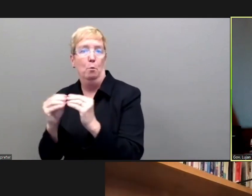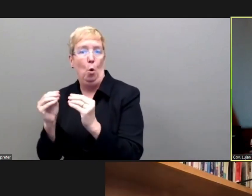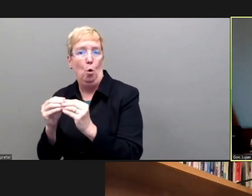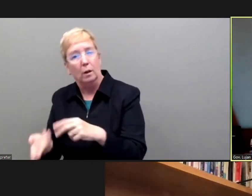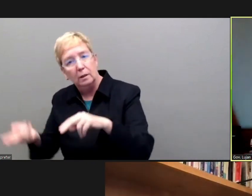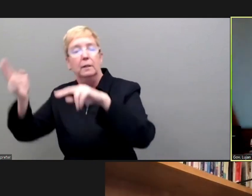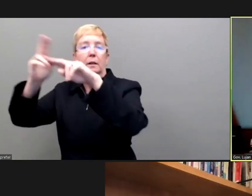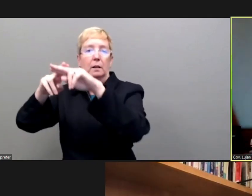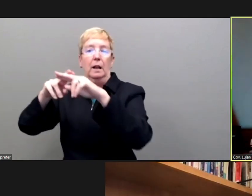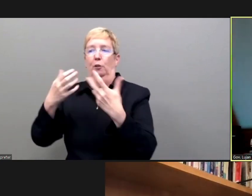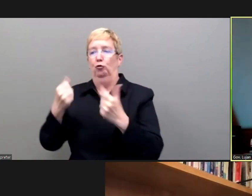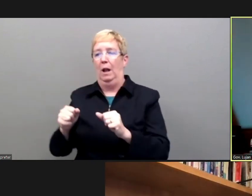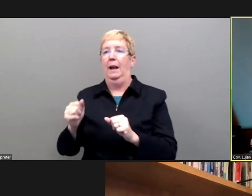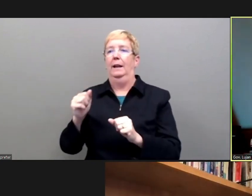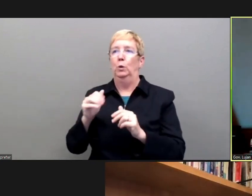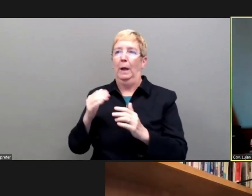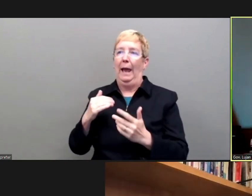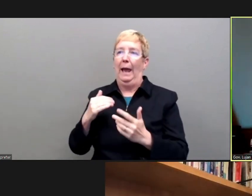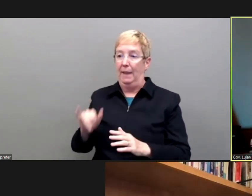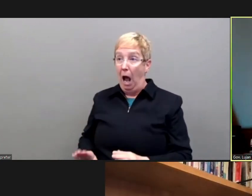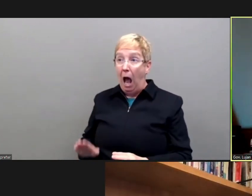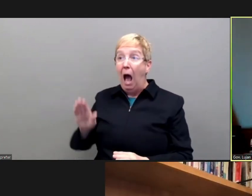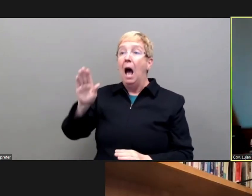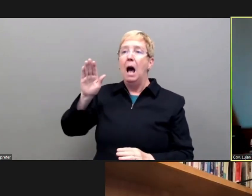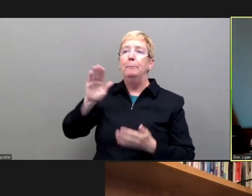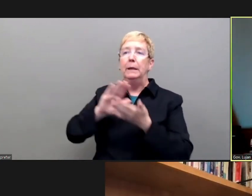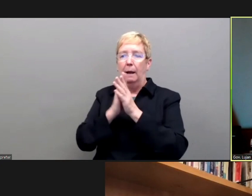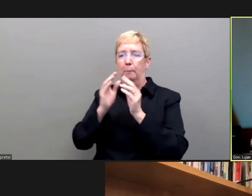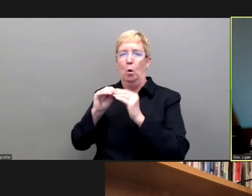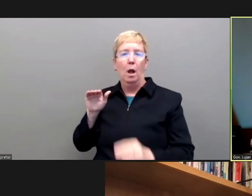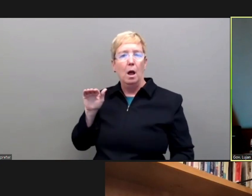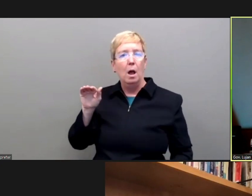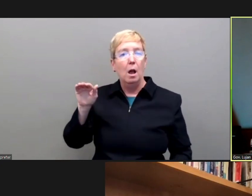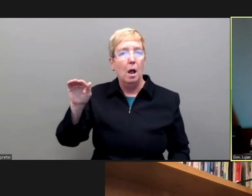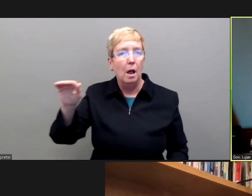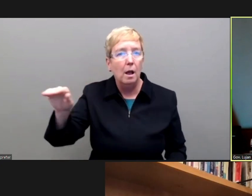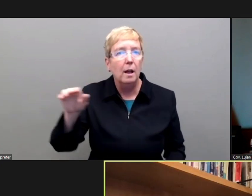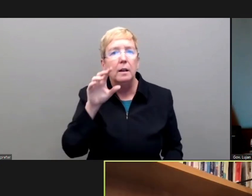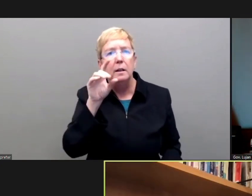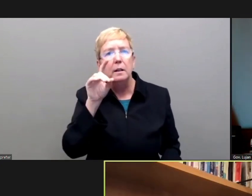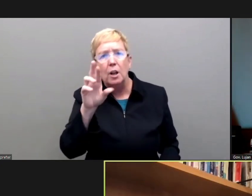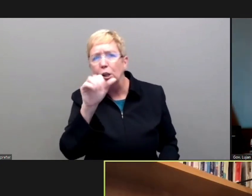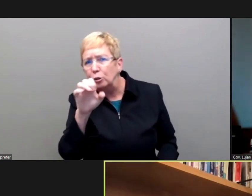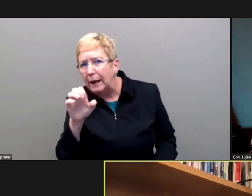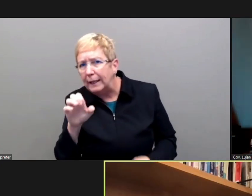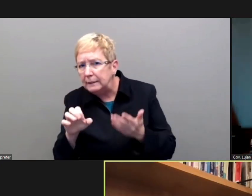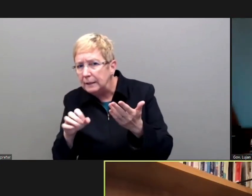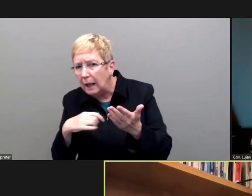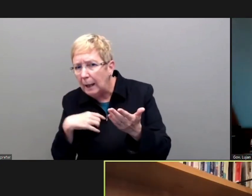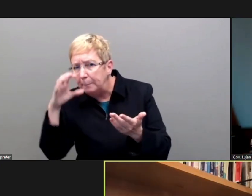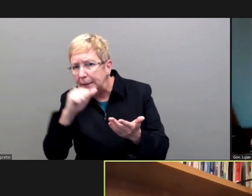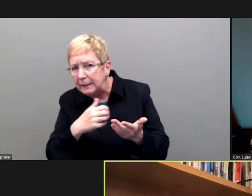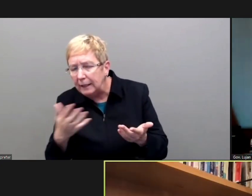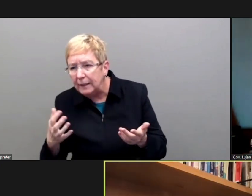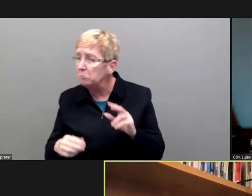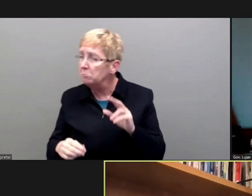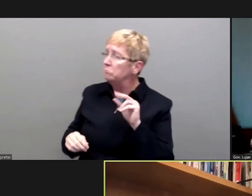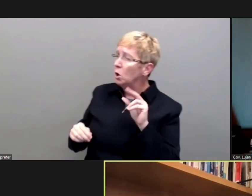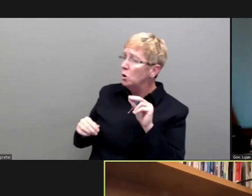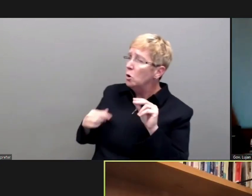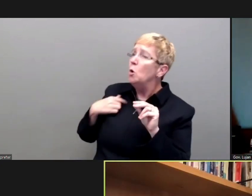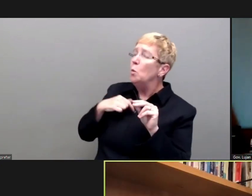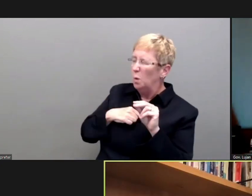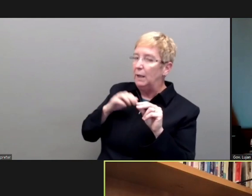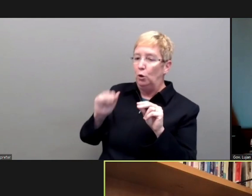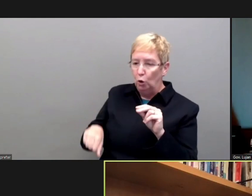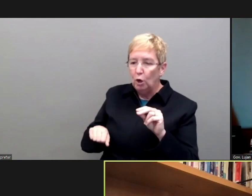and a reducing caseload situation. Dr. Scrace, am I missing anything? No, I would just say, Governor, also that we could go back to a